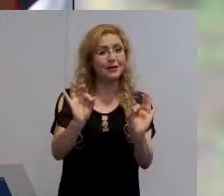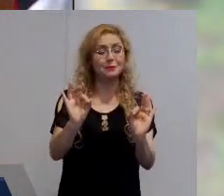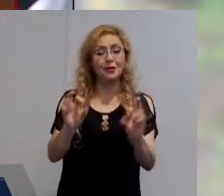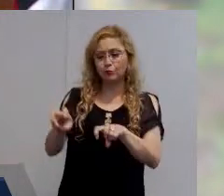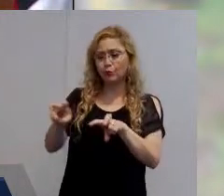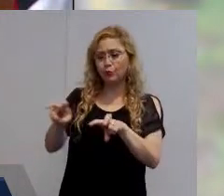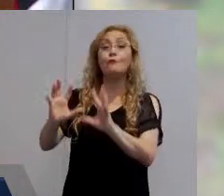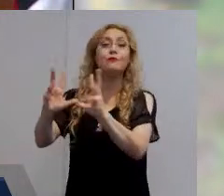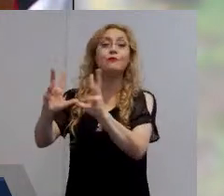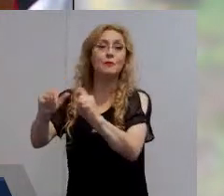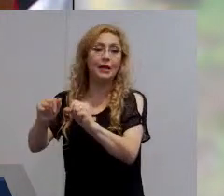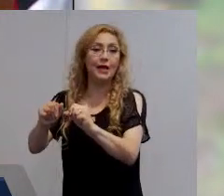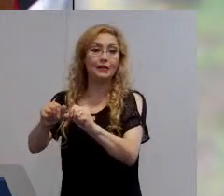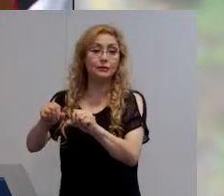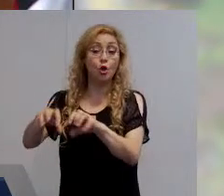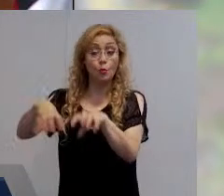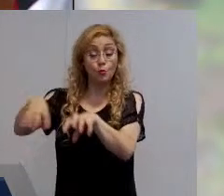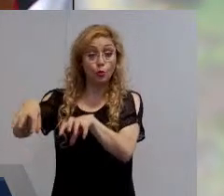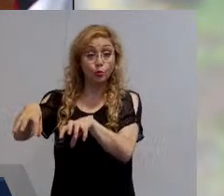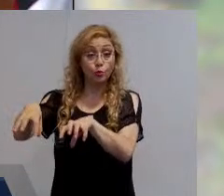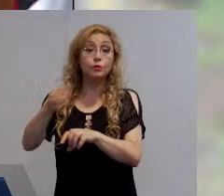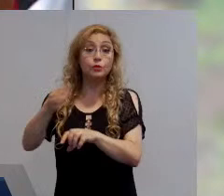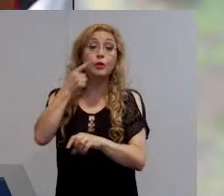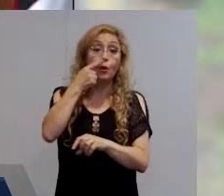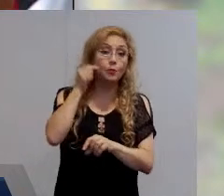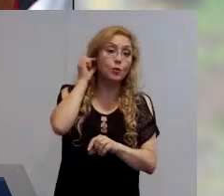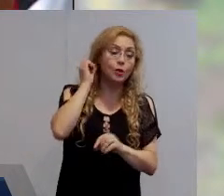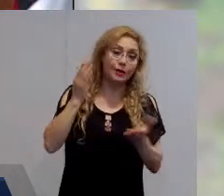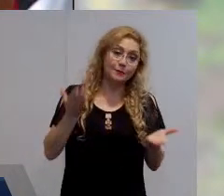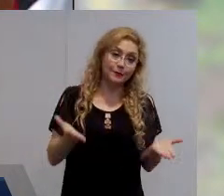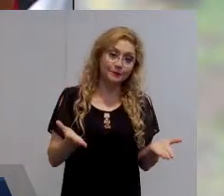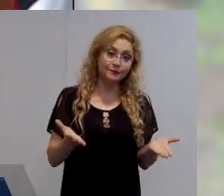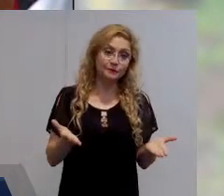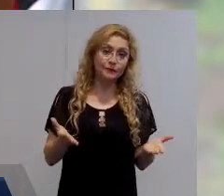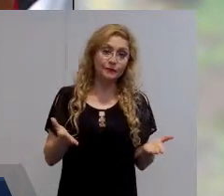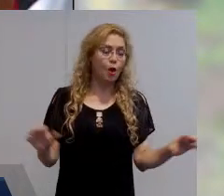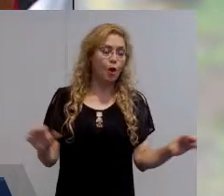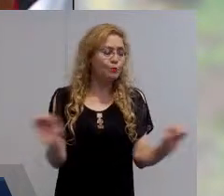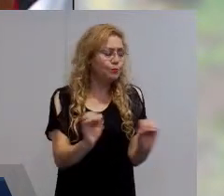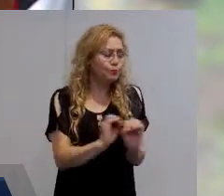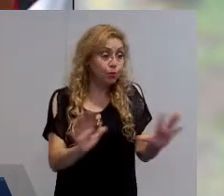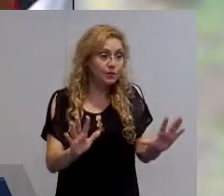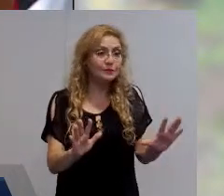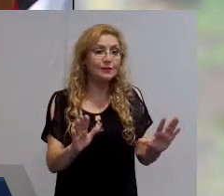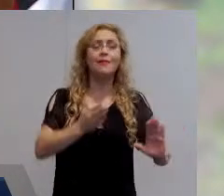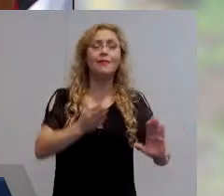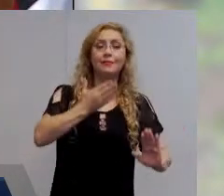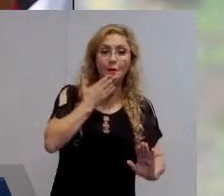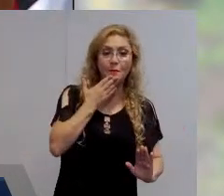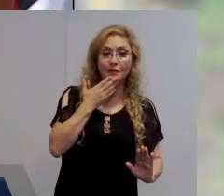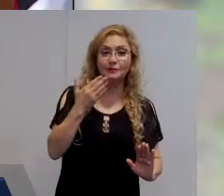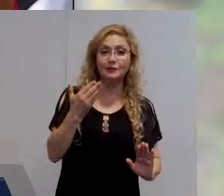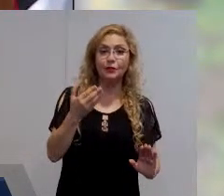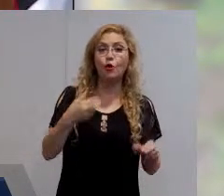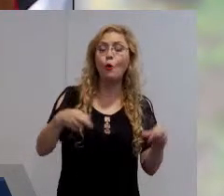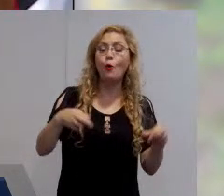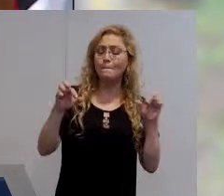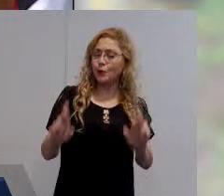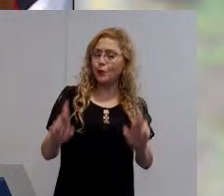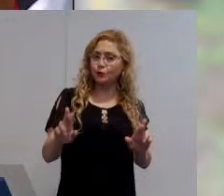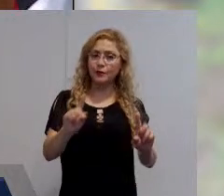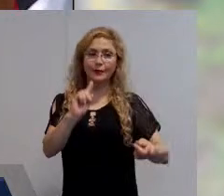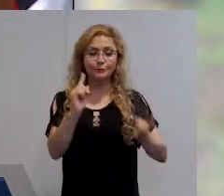farmers, producers, and farmers at all scales. But also, every crisis is an opportunity